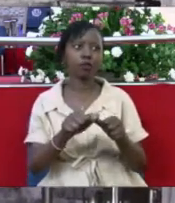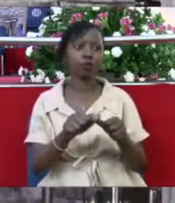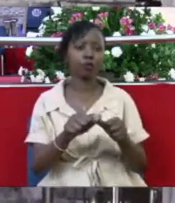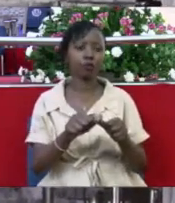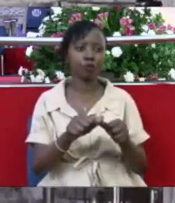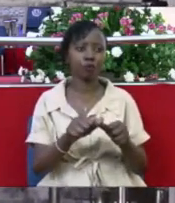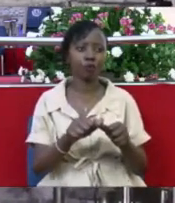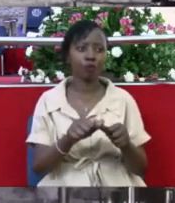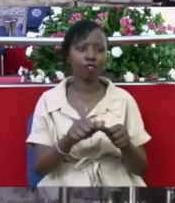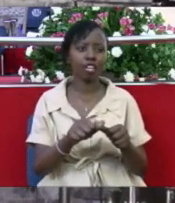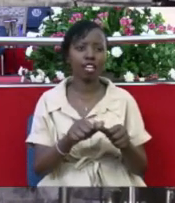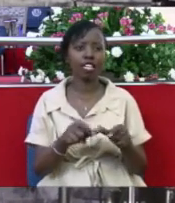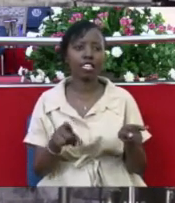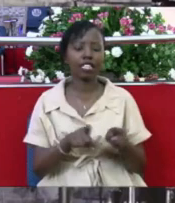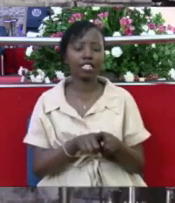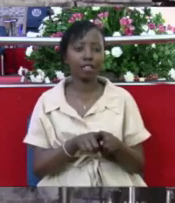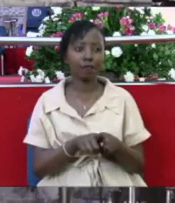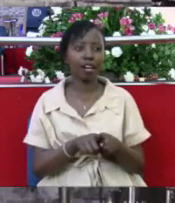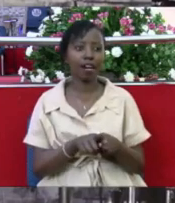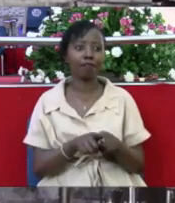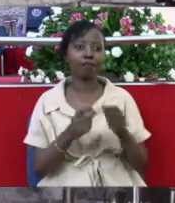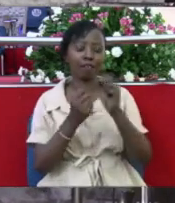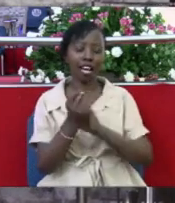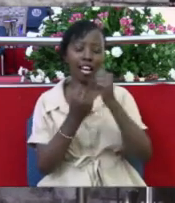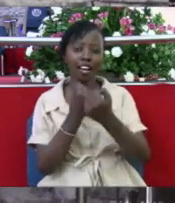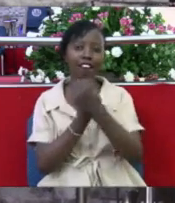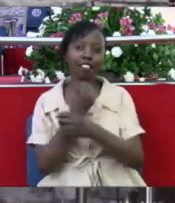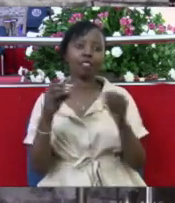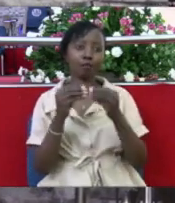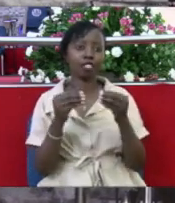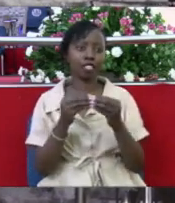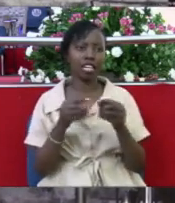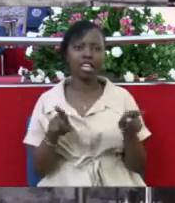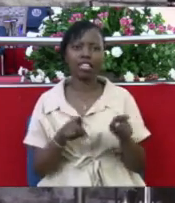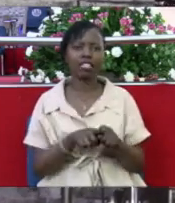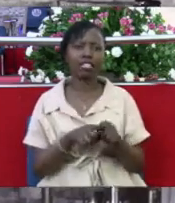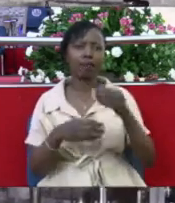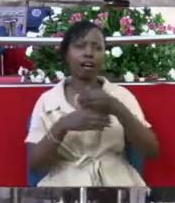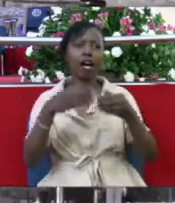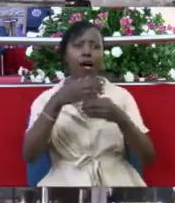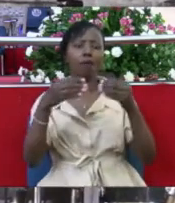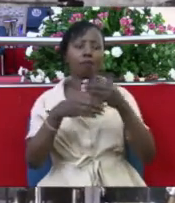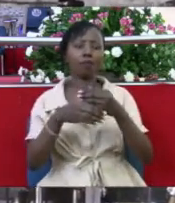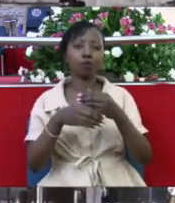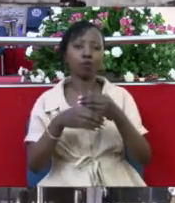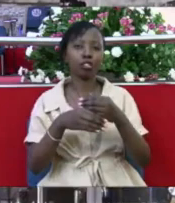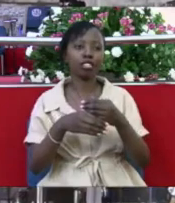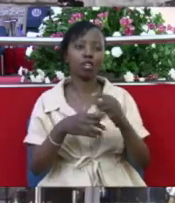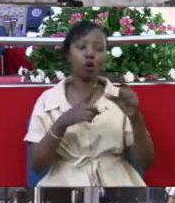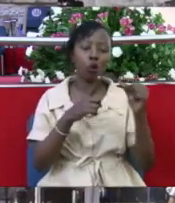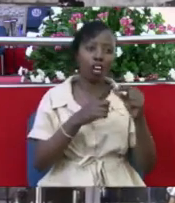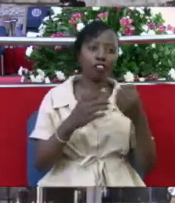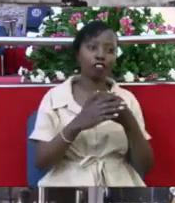this harvest conference, katika mkutano huu, kongamano hii, and build something from what we've been learning the entire week. Na tujenge jambo ambalo